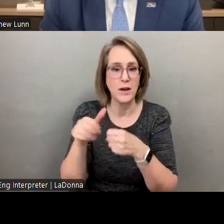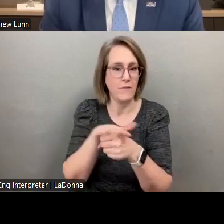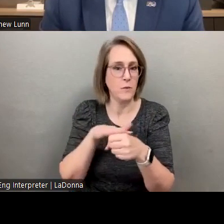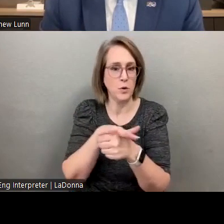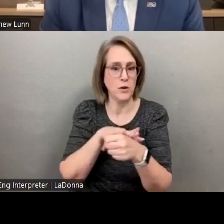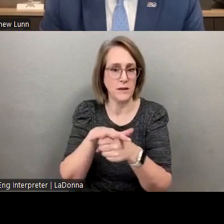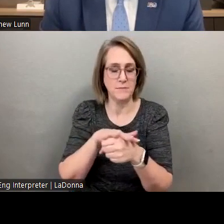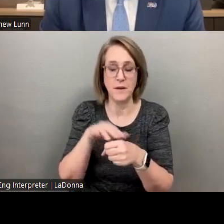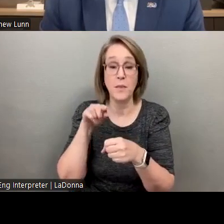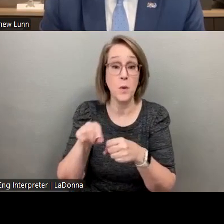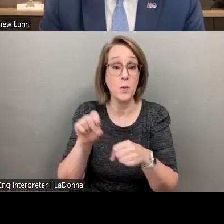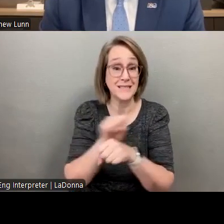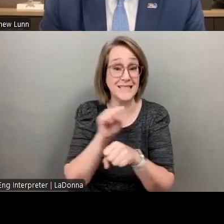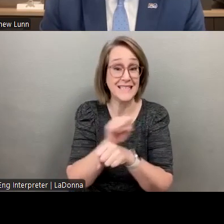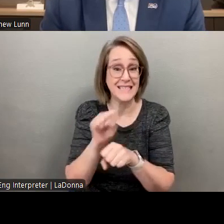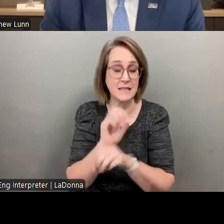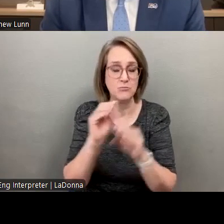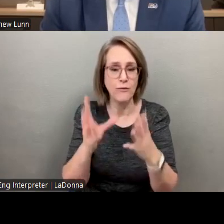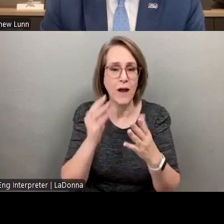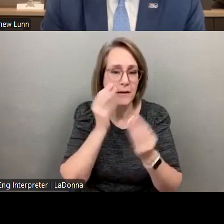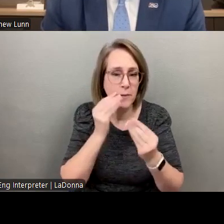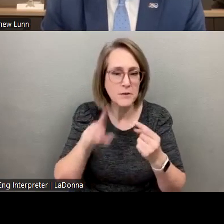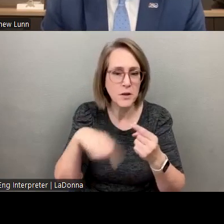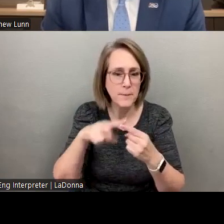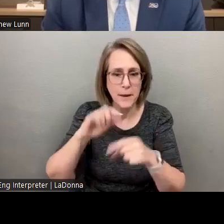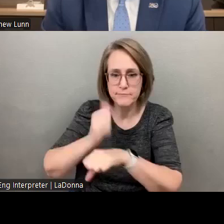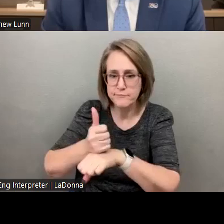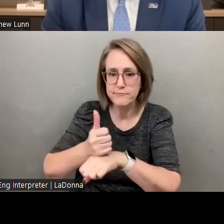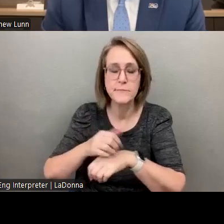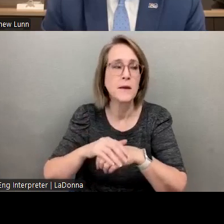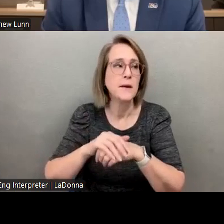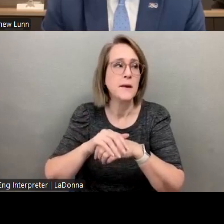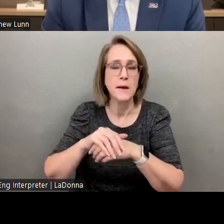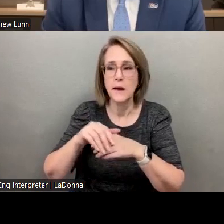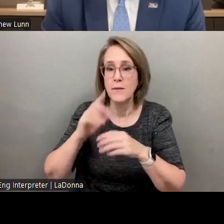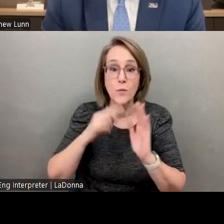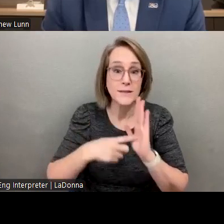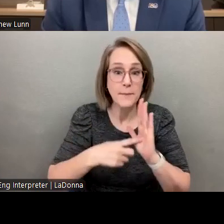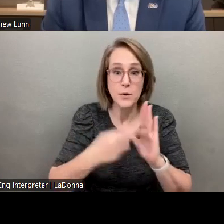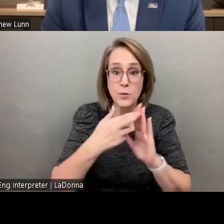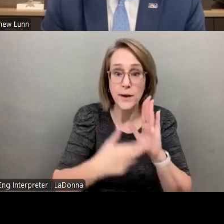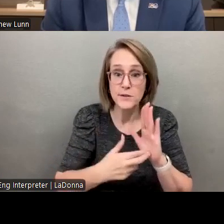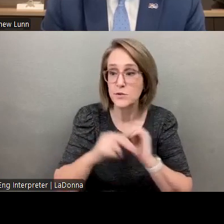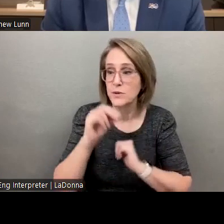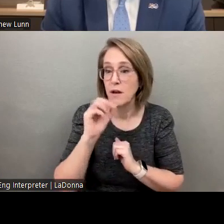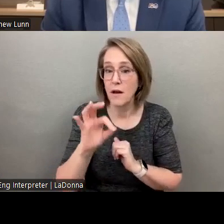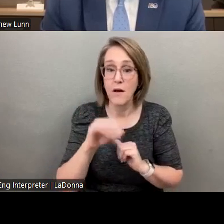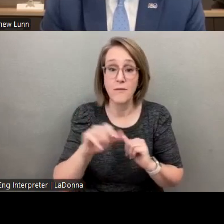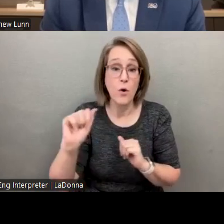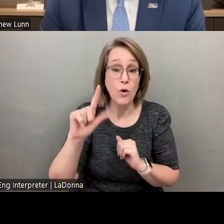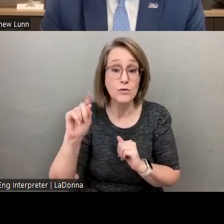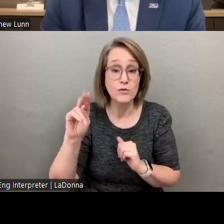Statistics, just to give a couple of examples, used Connect and Protect grant funding to create a registry of alternative response programs across the